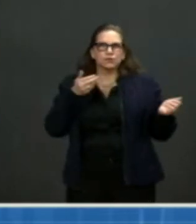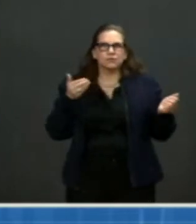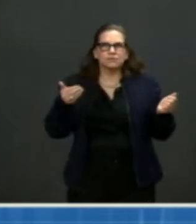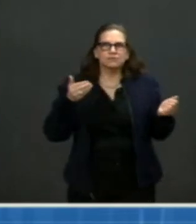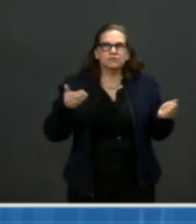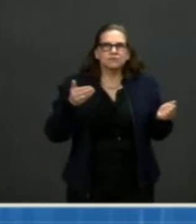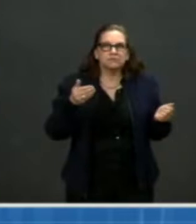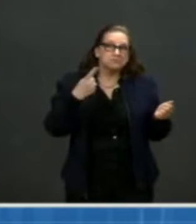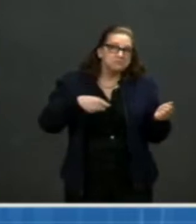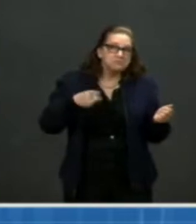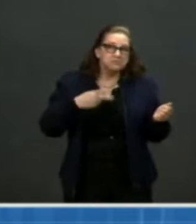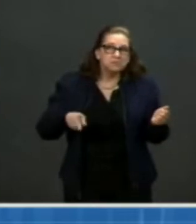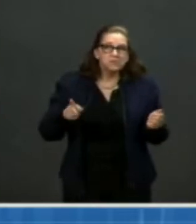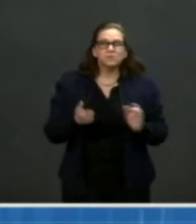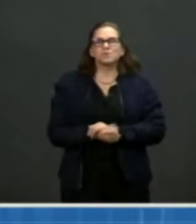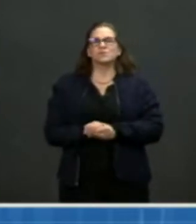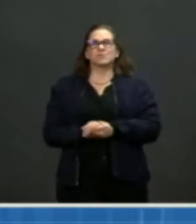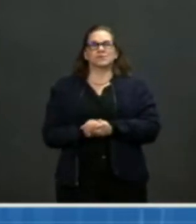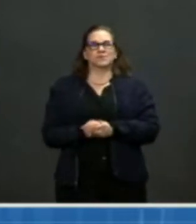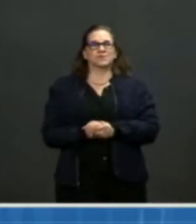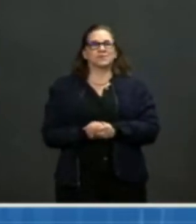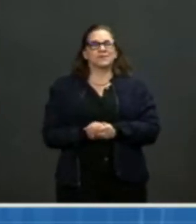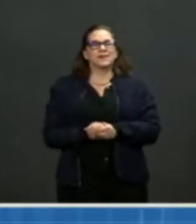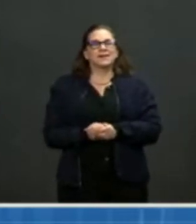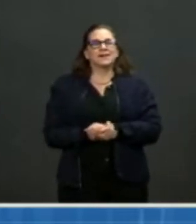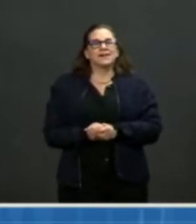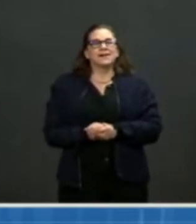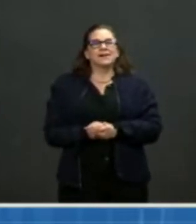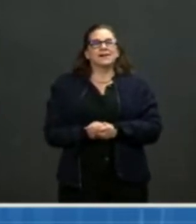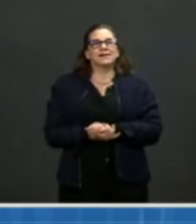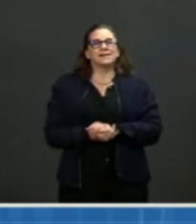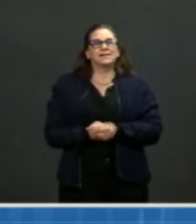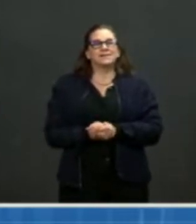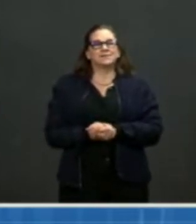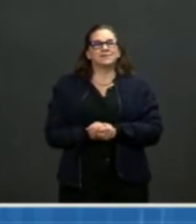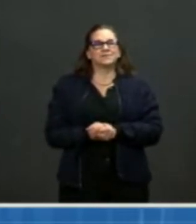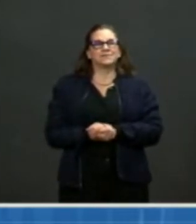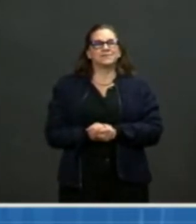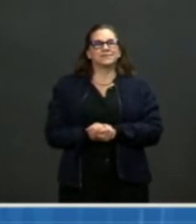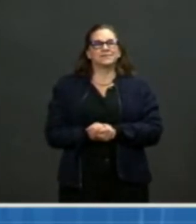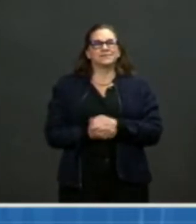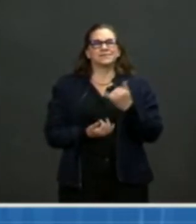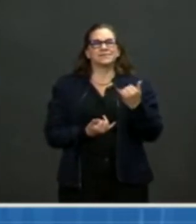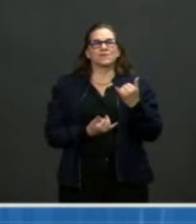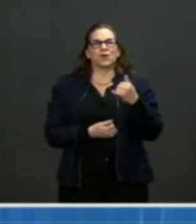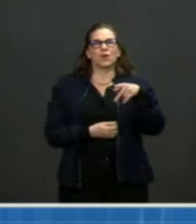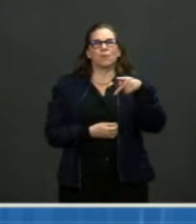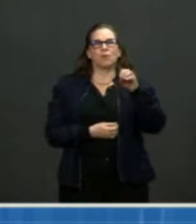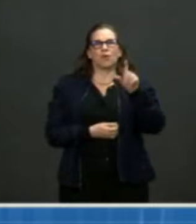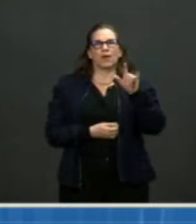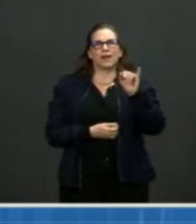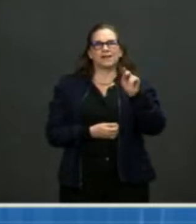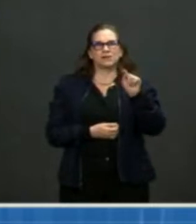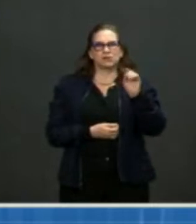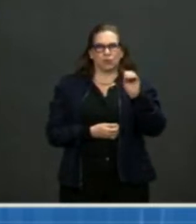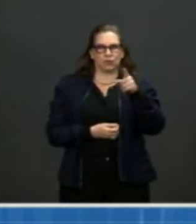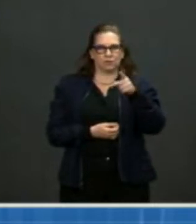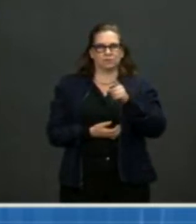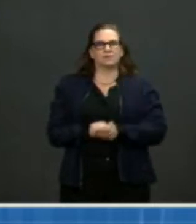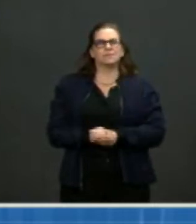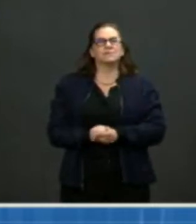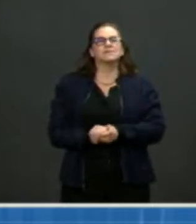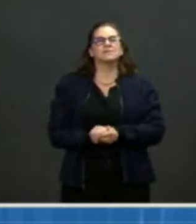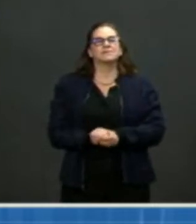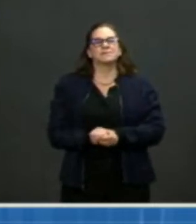We'll go to Rachel Rubin at Politico. Hi, thanks for taking my question. I just